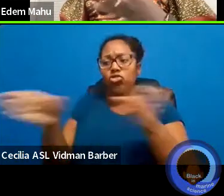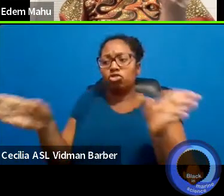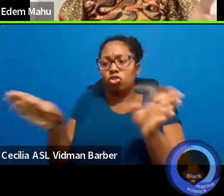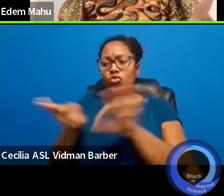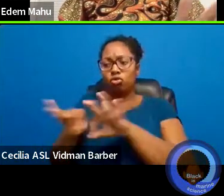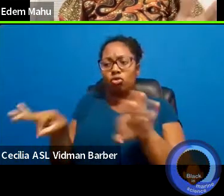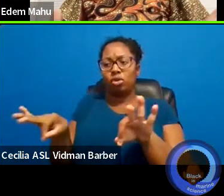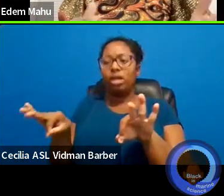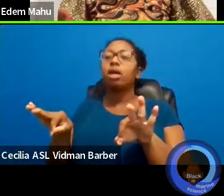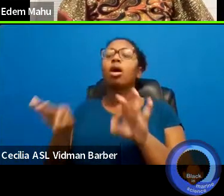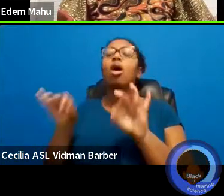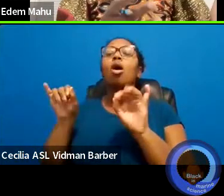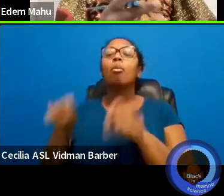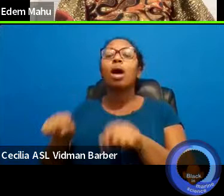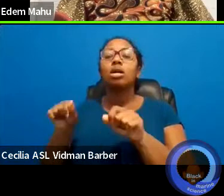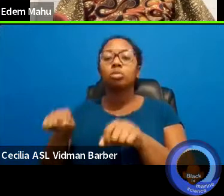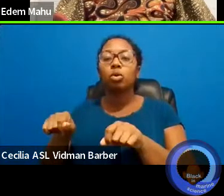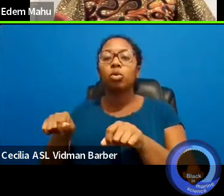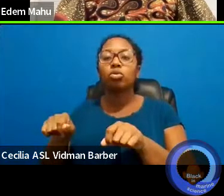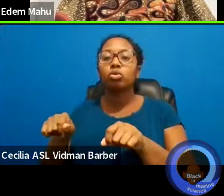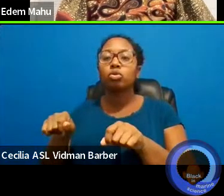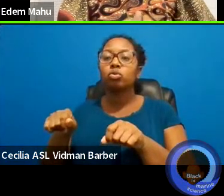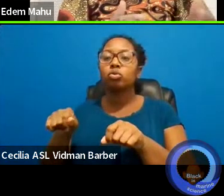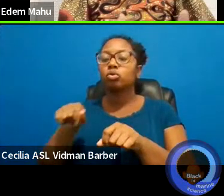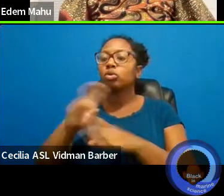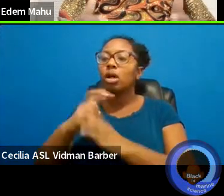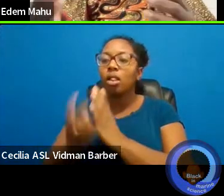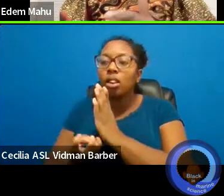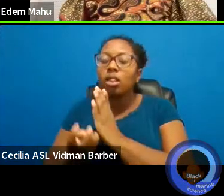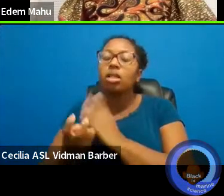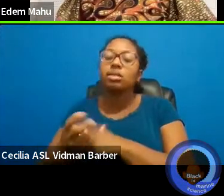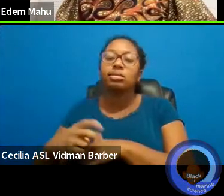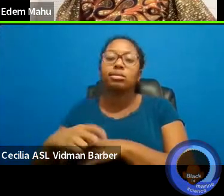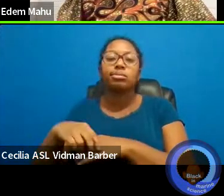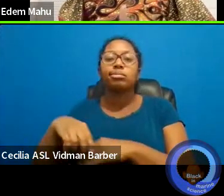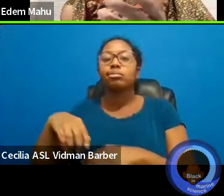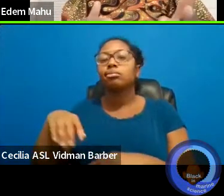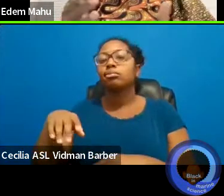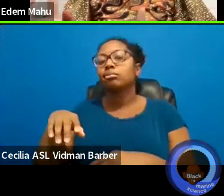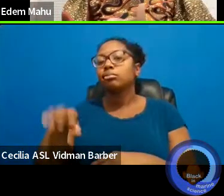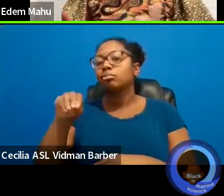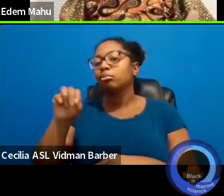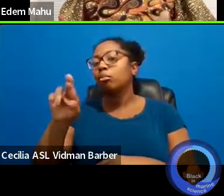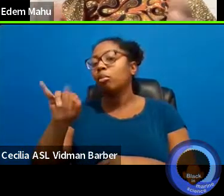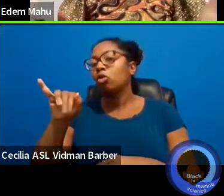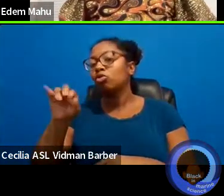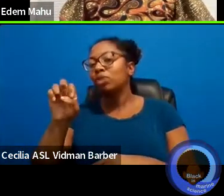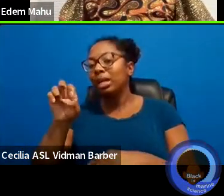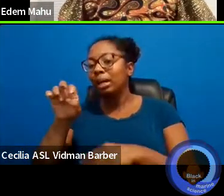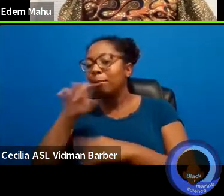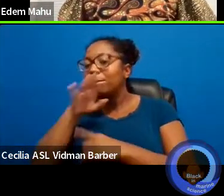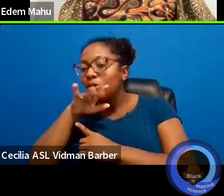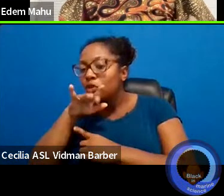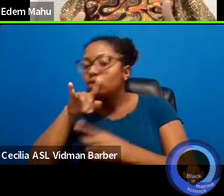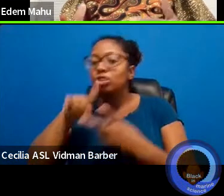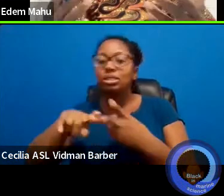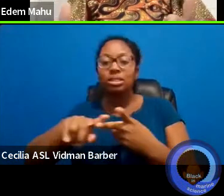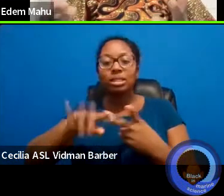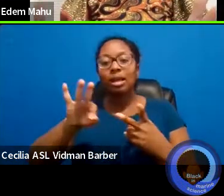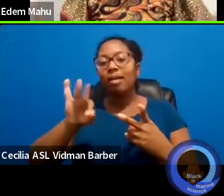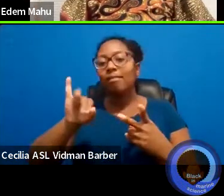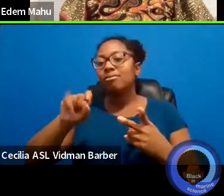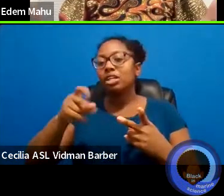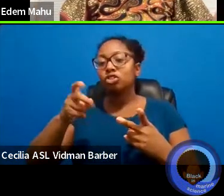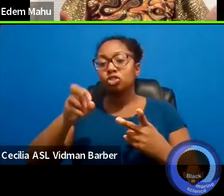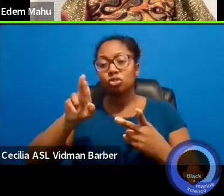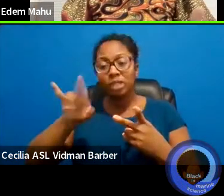to veer into marine pollution. You can look at the fisheries, you can look at other things. And so that is